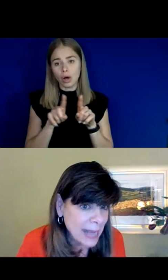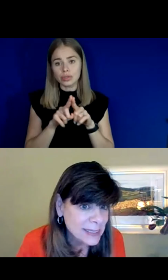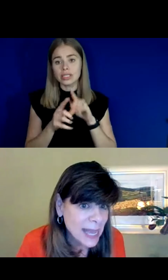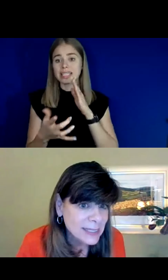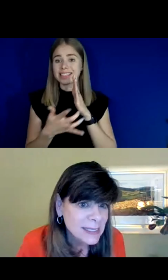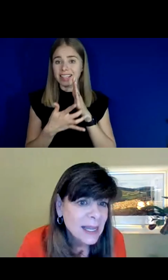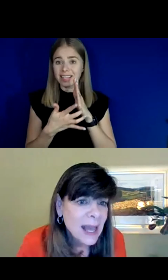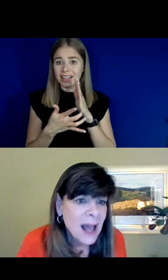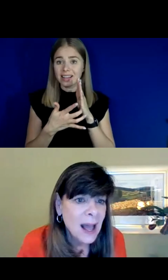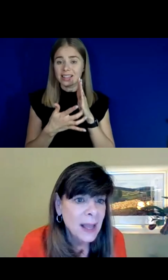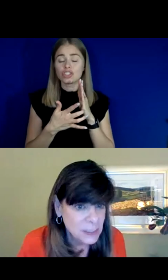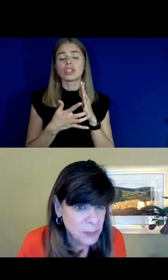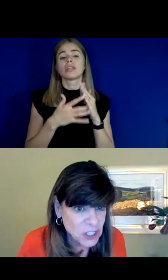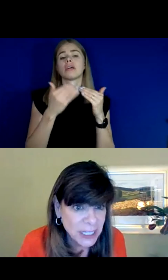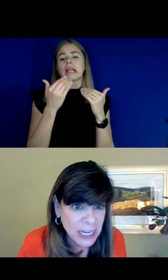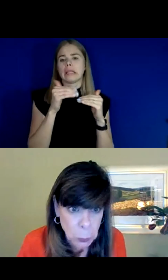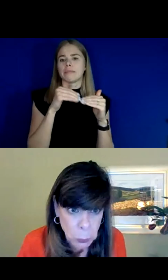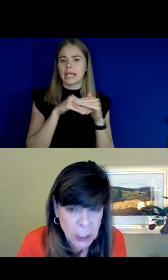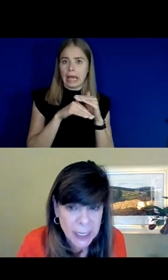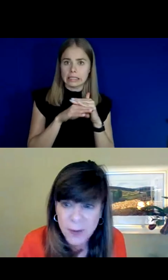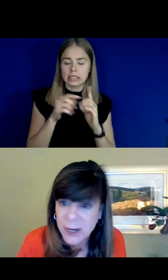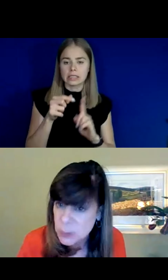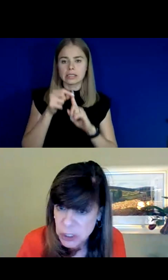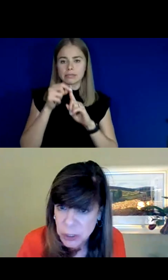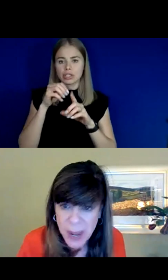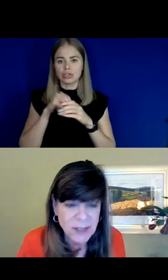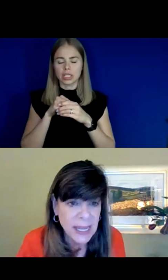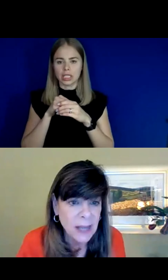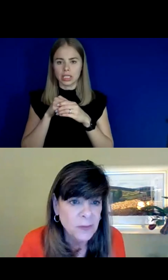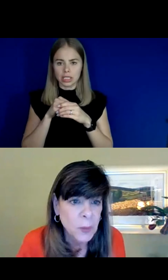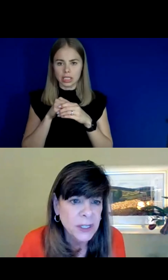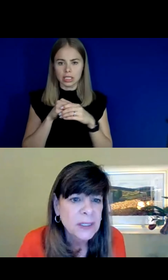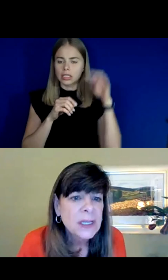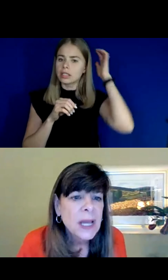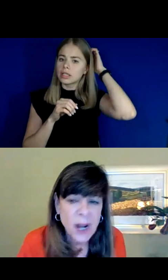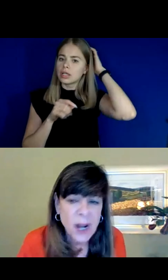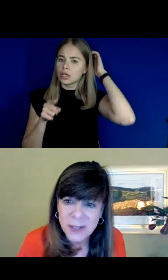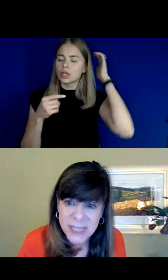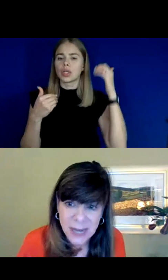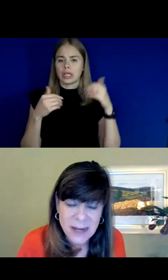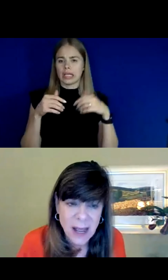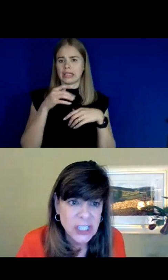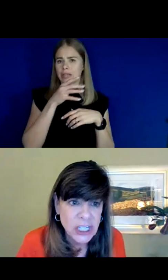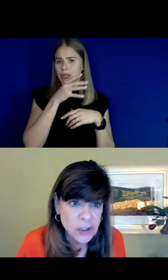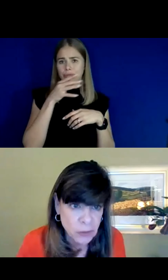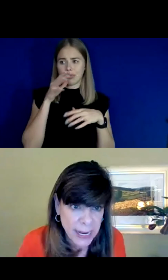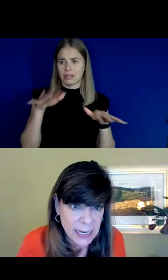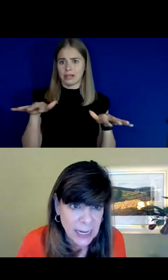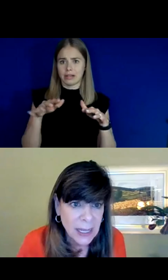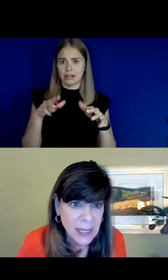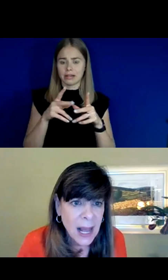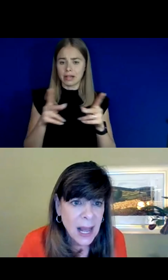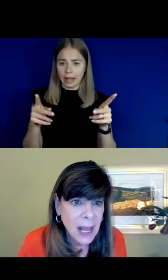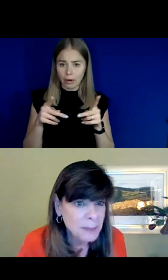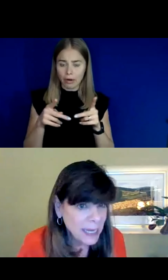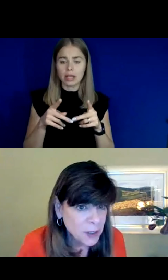limited access, especially in rural areas, which you have in California, but also technology